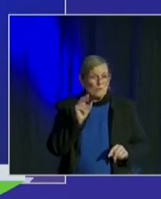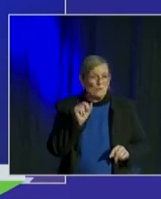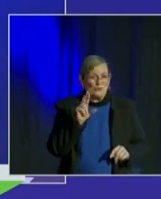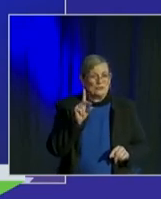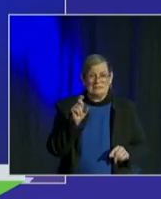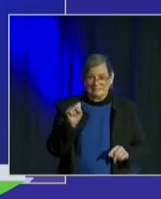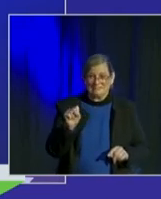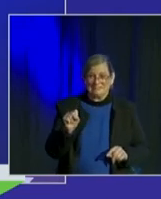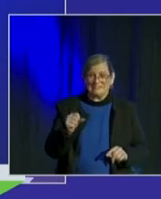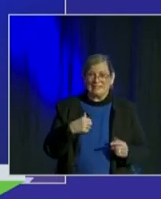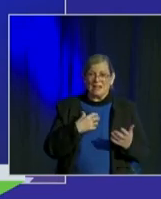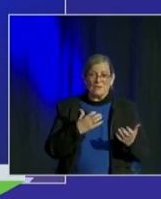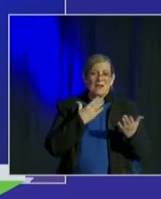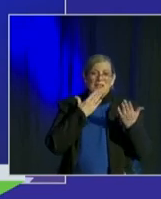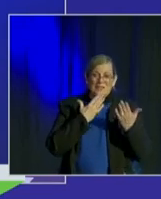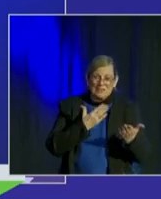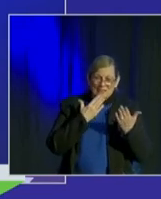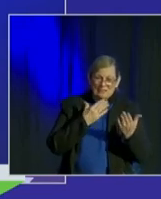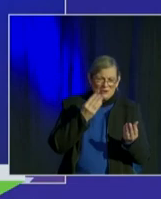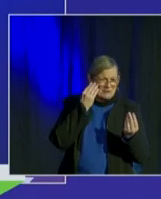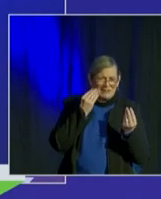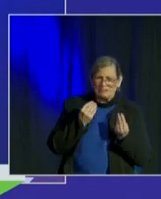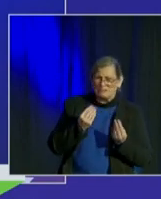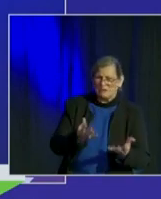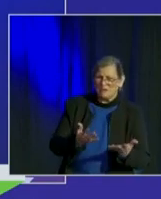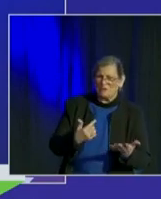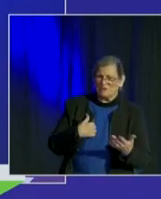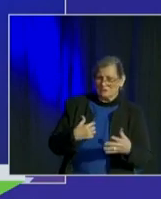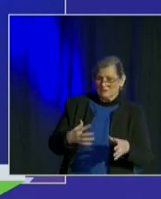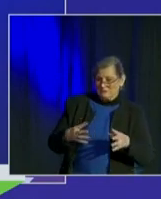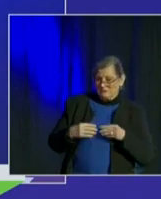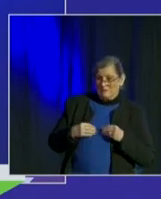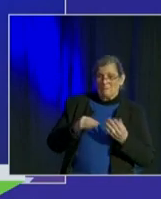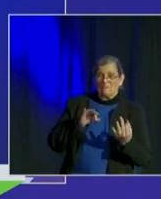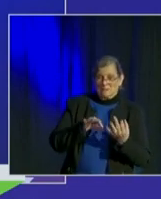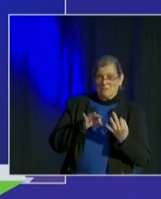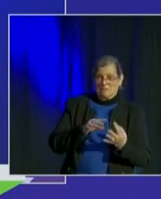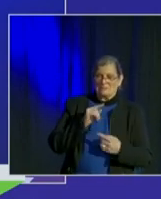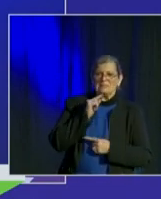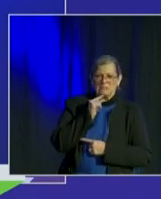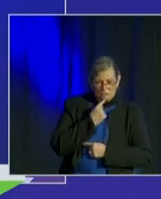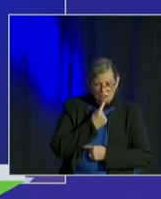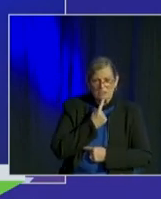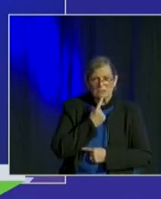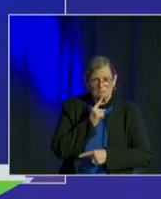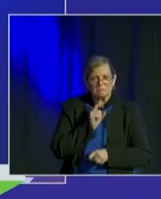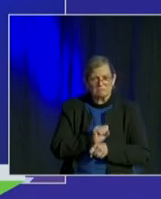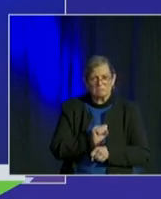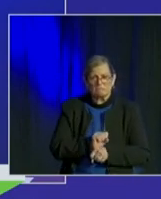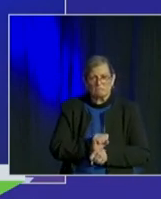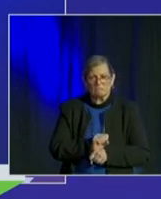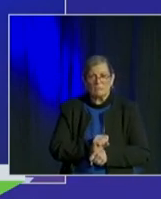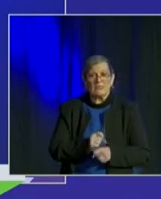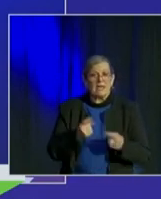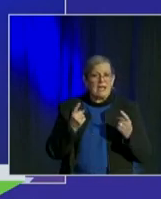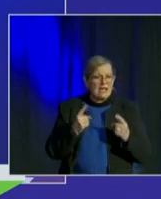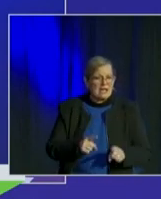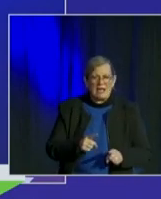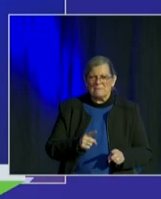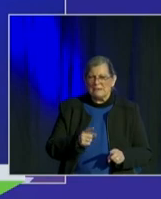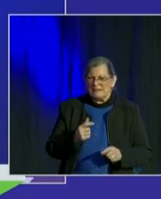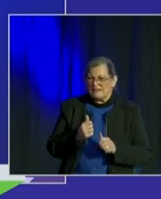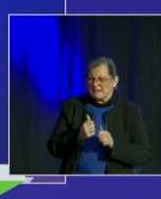you. I want to let you know that we take your feedback very seriously. It has happened in, I think, each